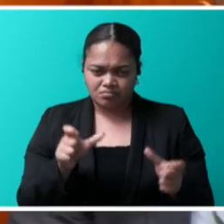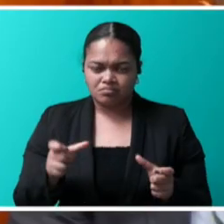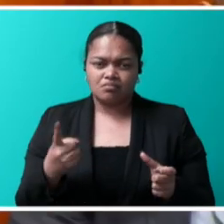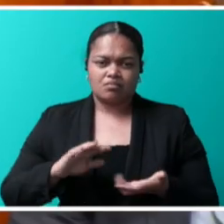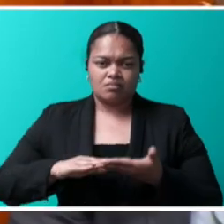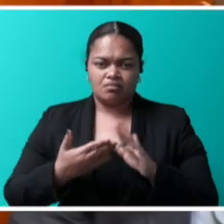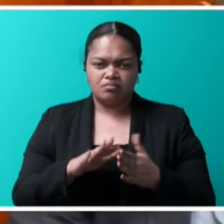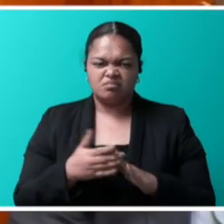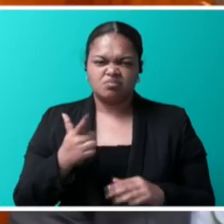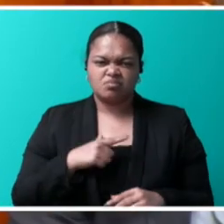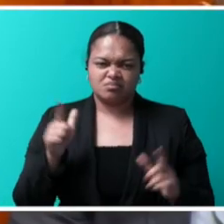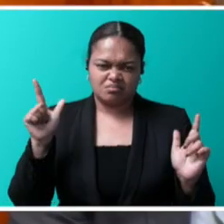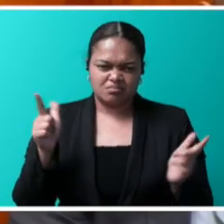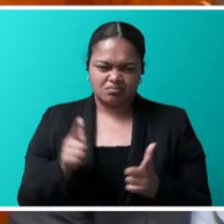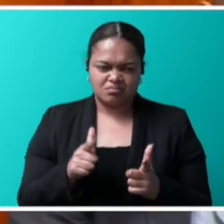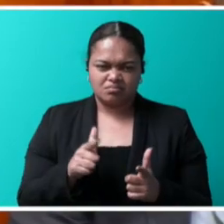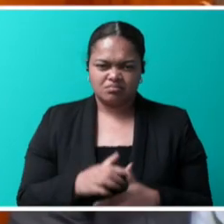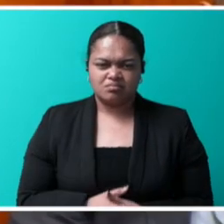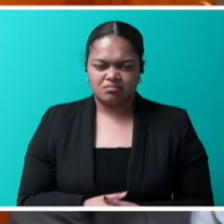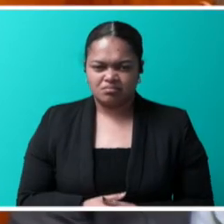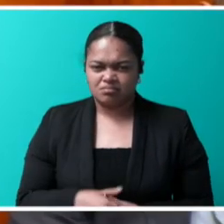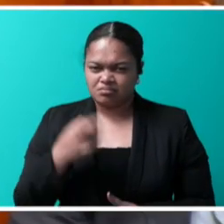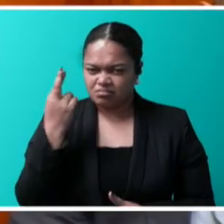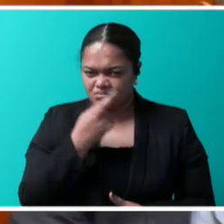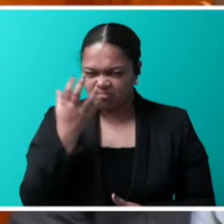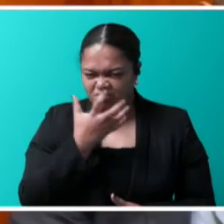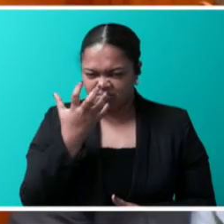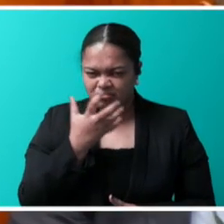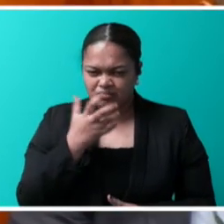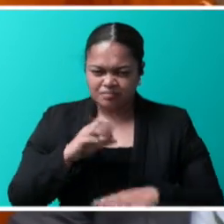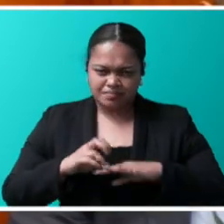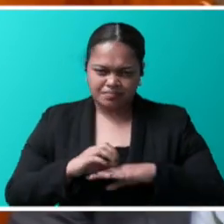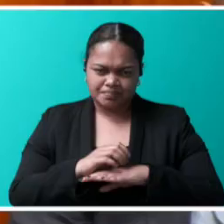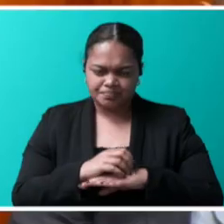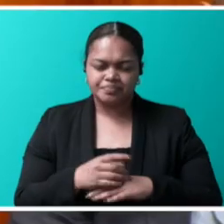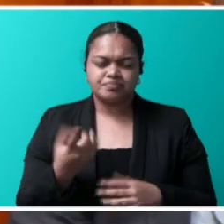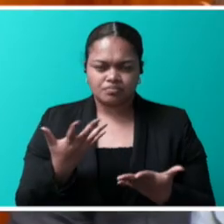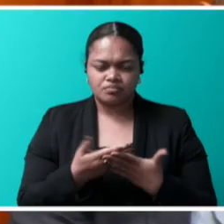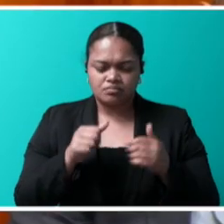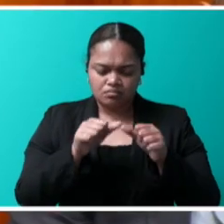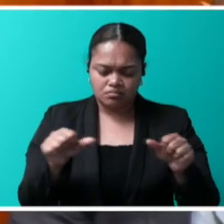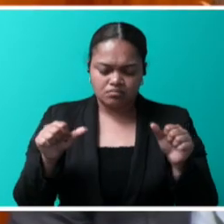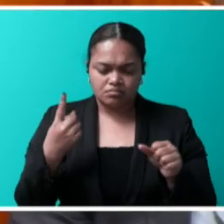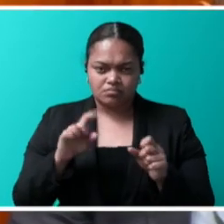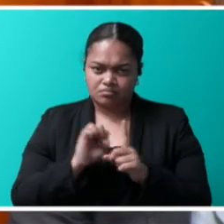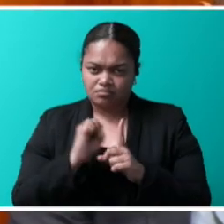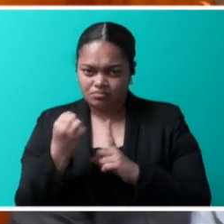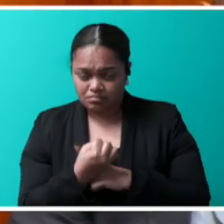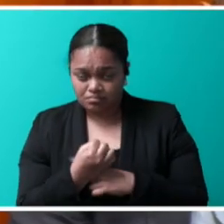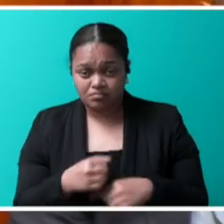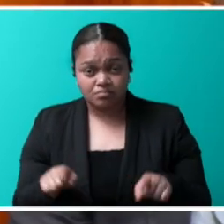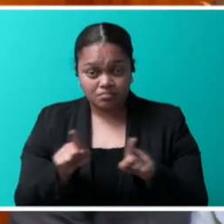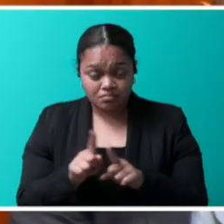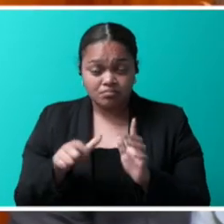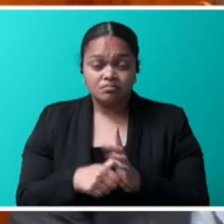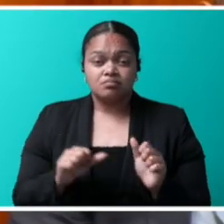reduce the impact of biosecurity threats on agriculture and environment. At the same time, protecting